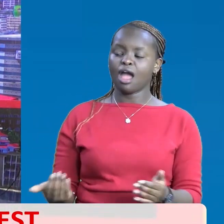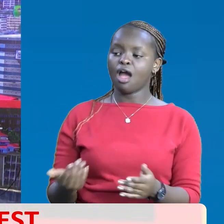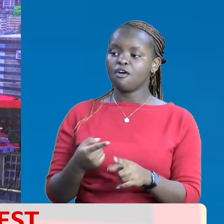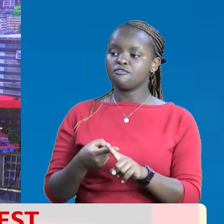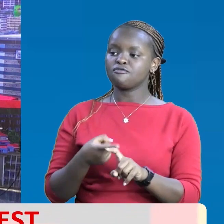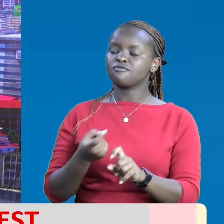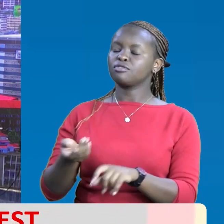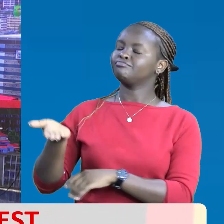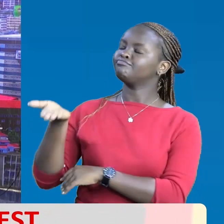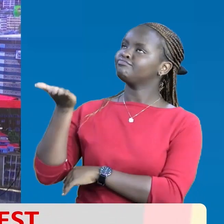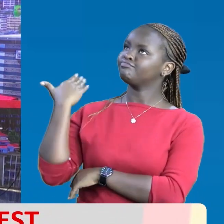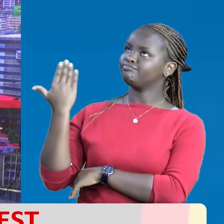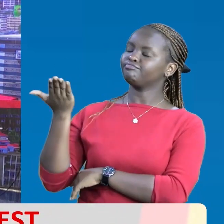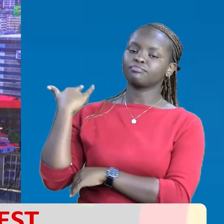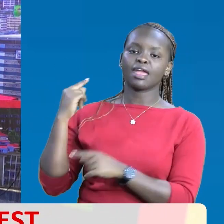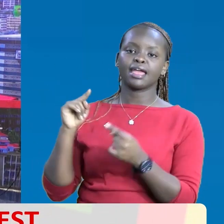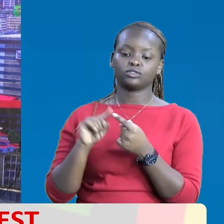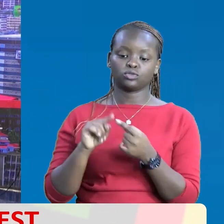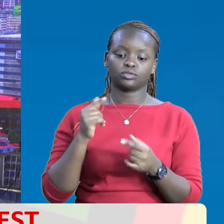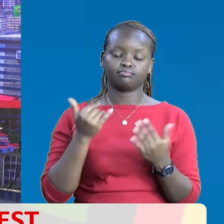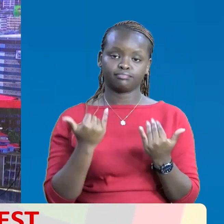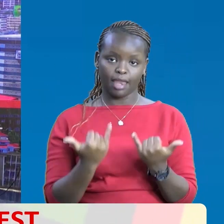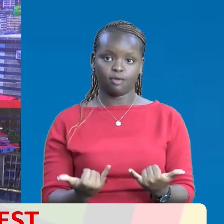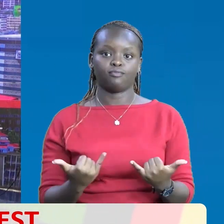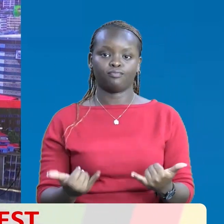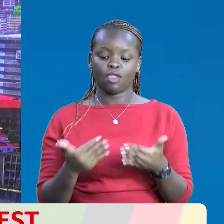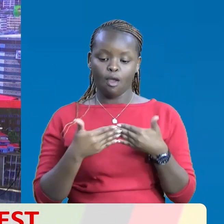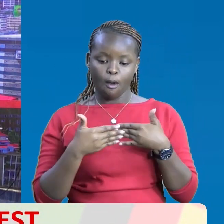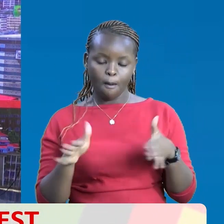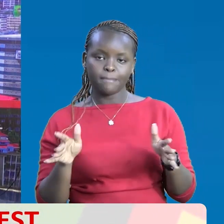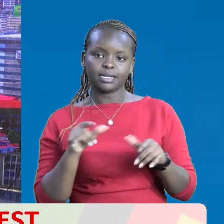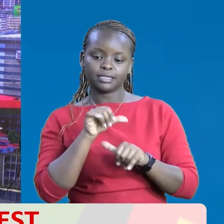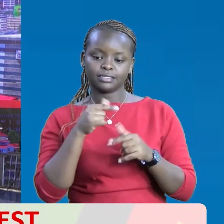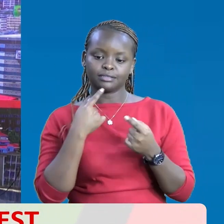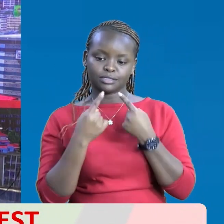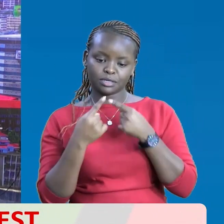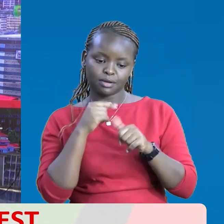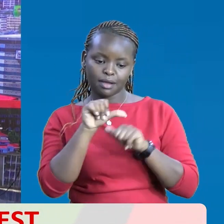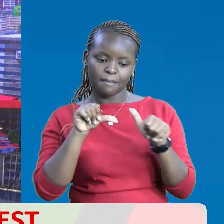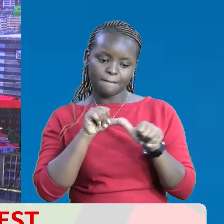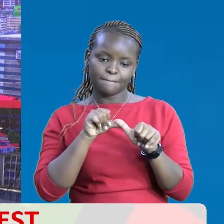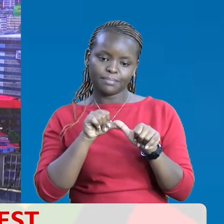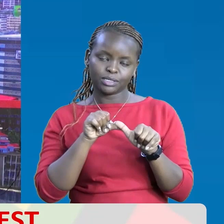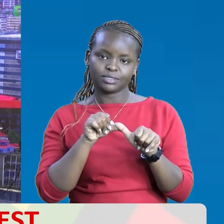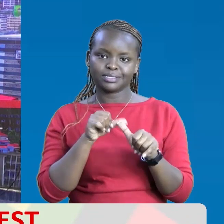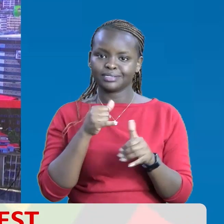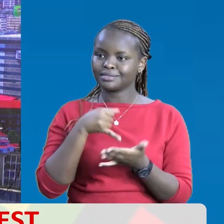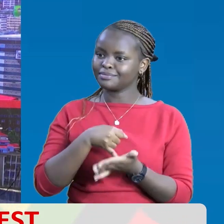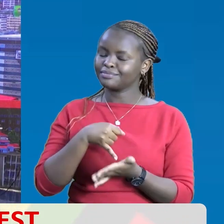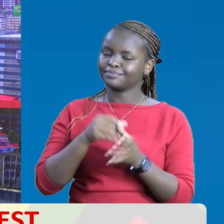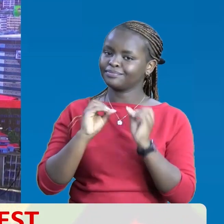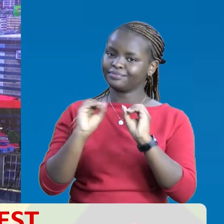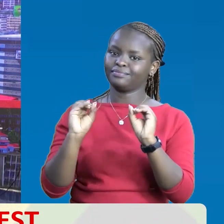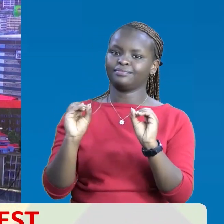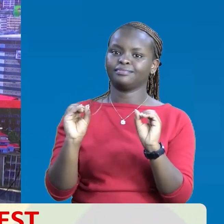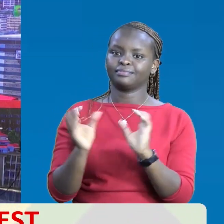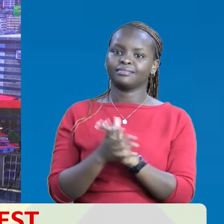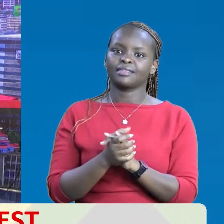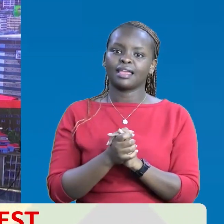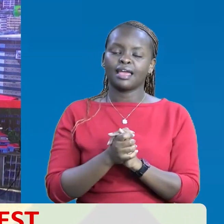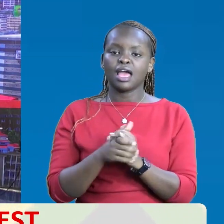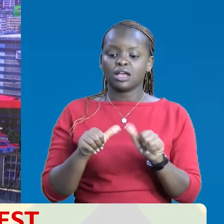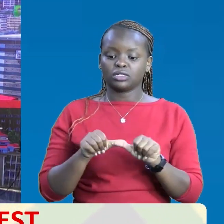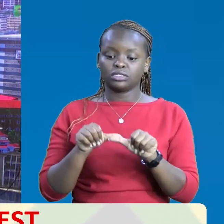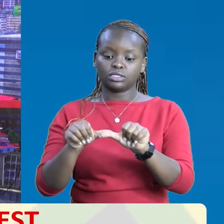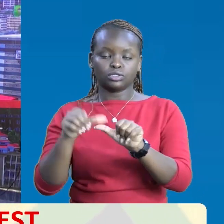So they've not openly talked about it. Unajua, so imekuwa kihold all that pressure, all that everything going on through their